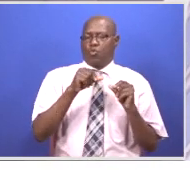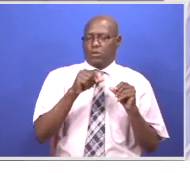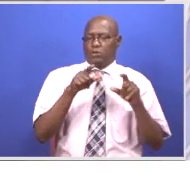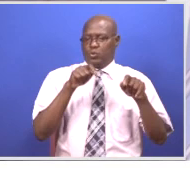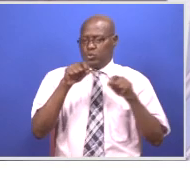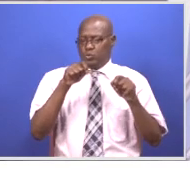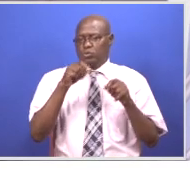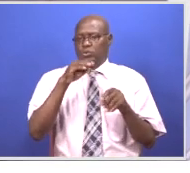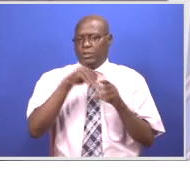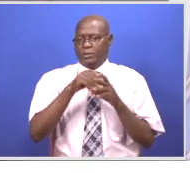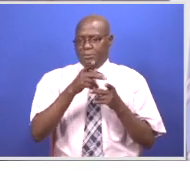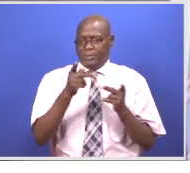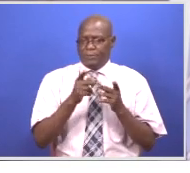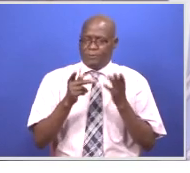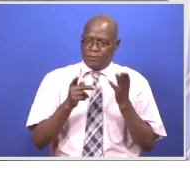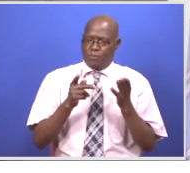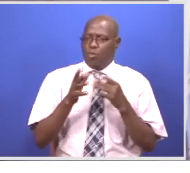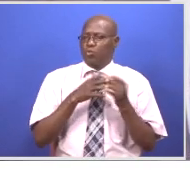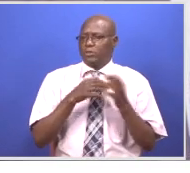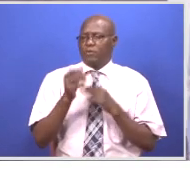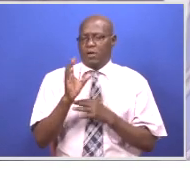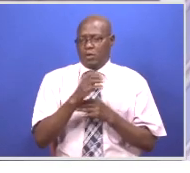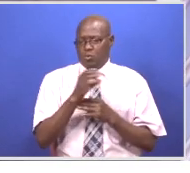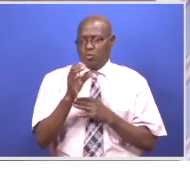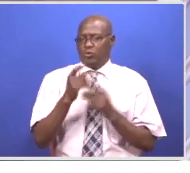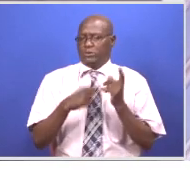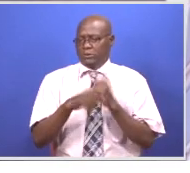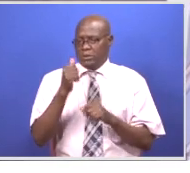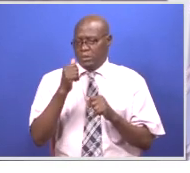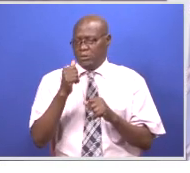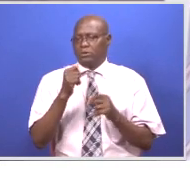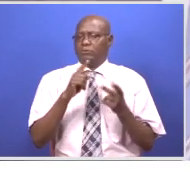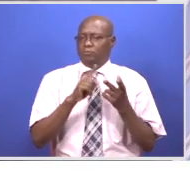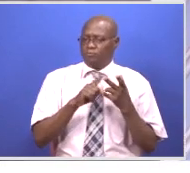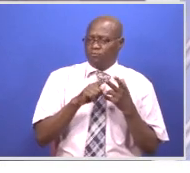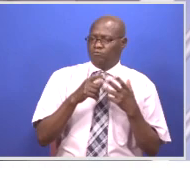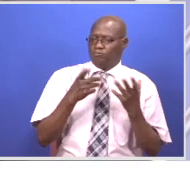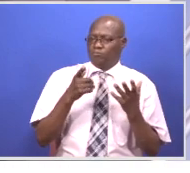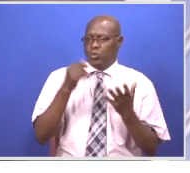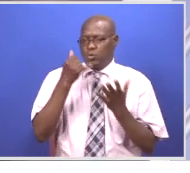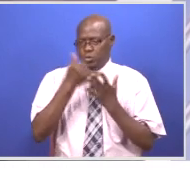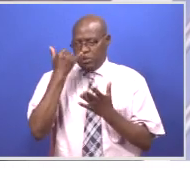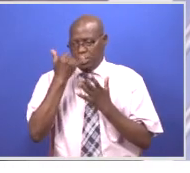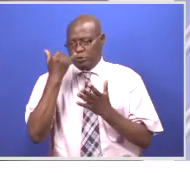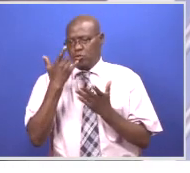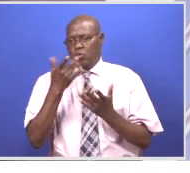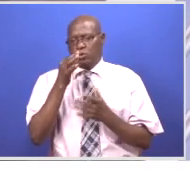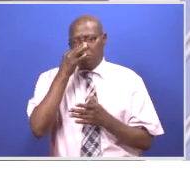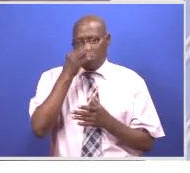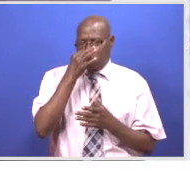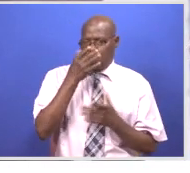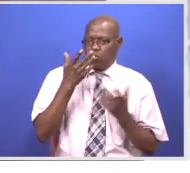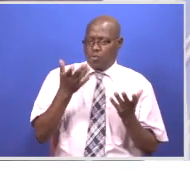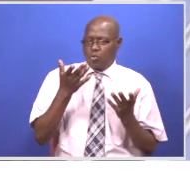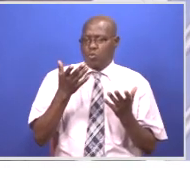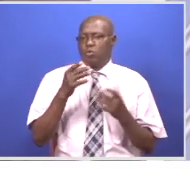are in place, that whatever alcohol that is being sold, whatever drugs, whether it's tobacco, meet